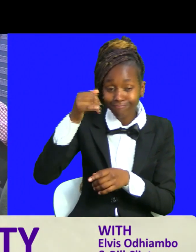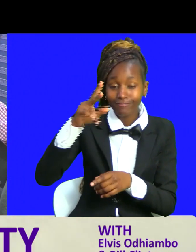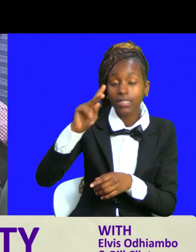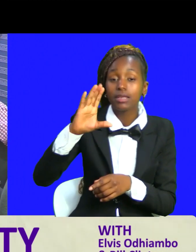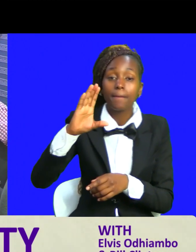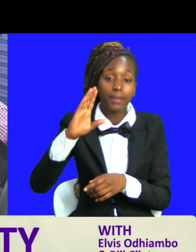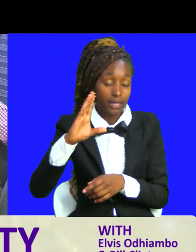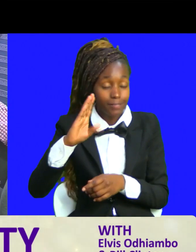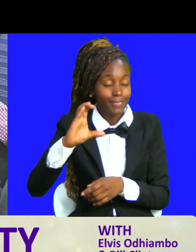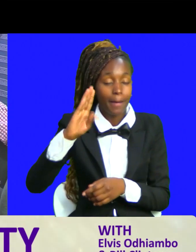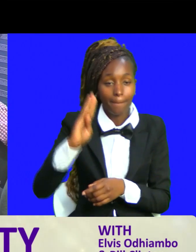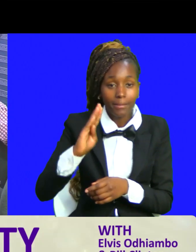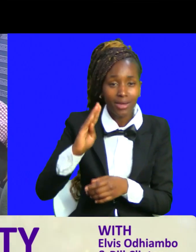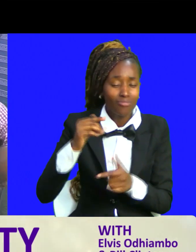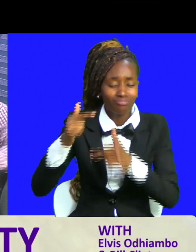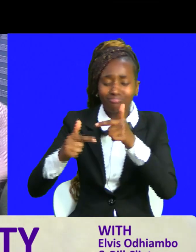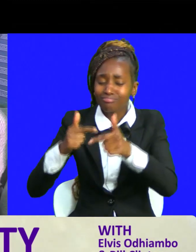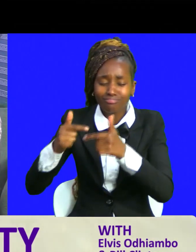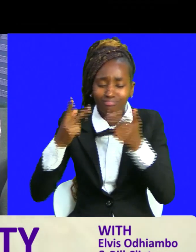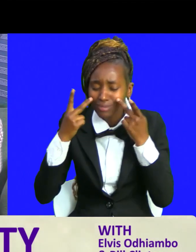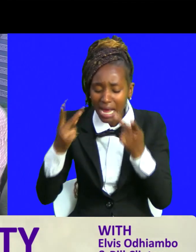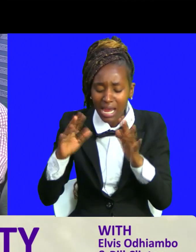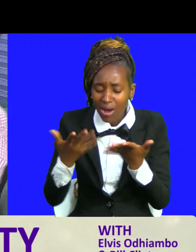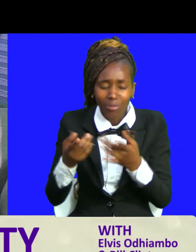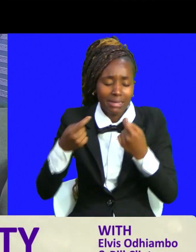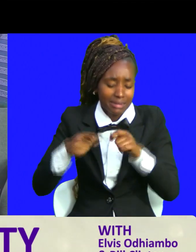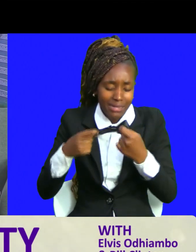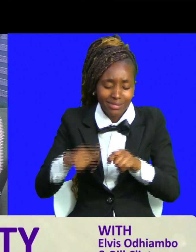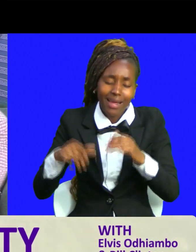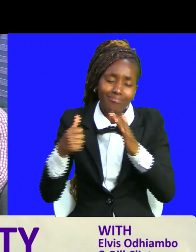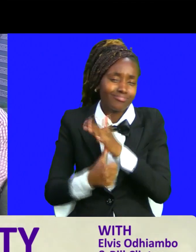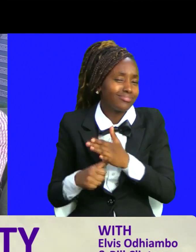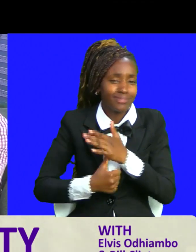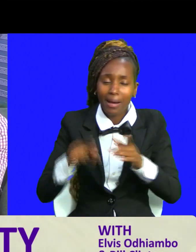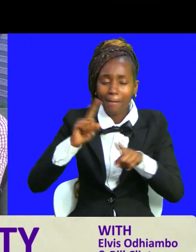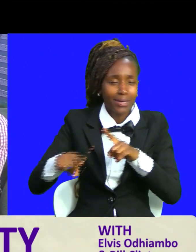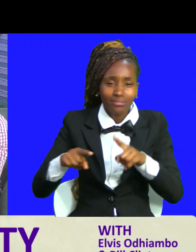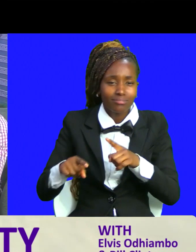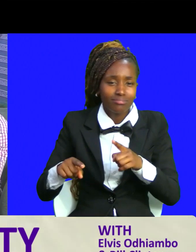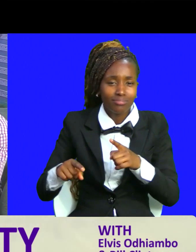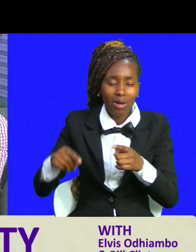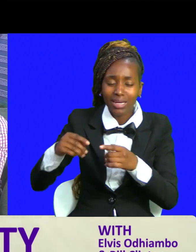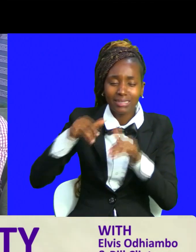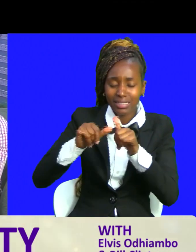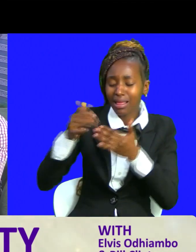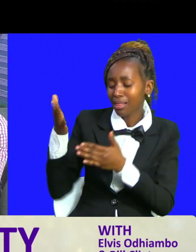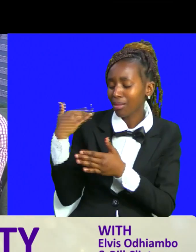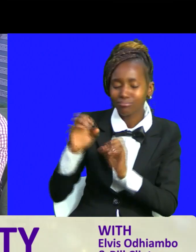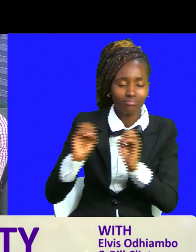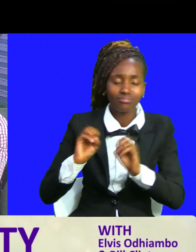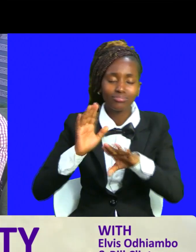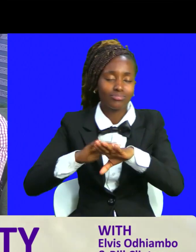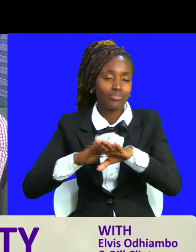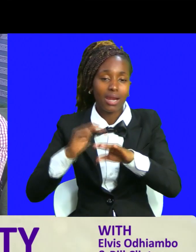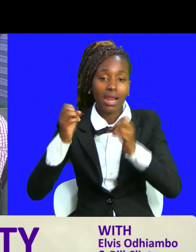see teams like KCB is still dragging out teams like Tusker FC, who are, I believe, 7th right now in the table, then